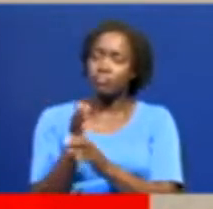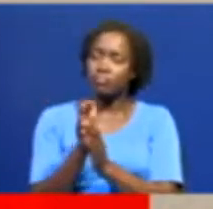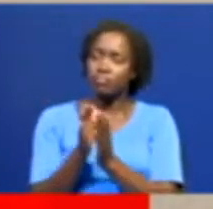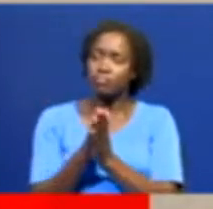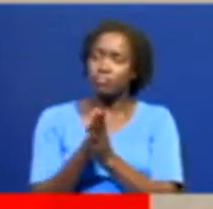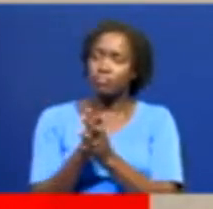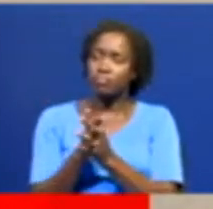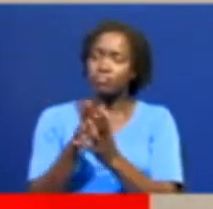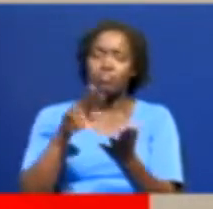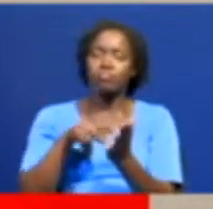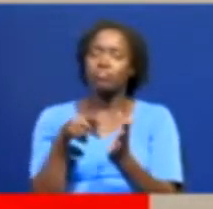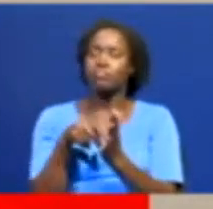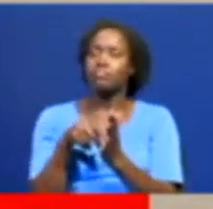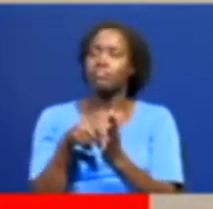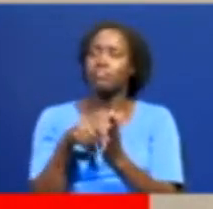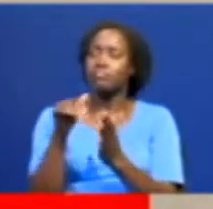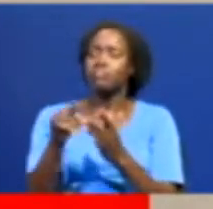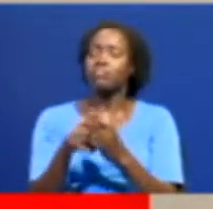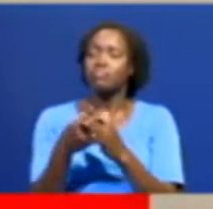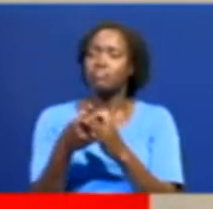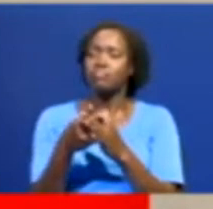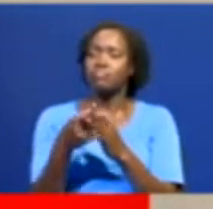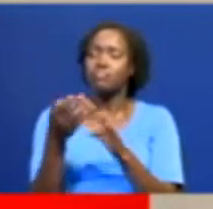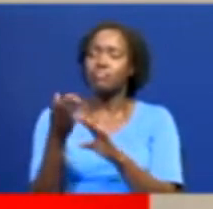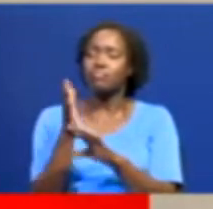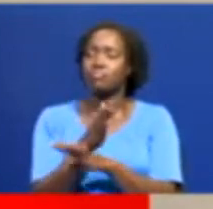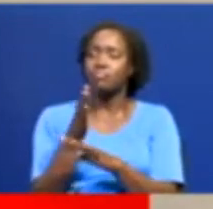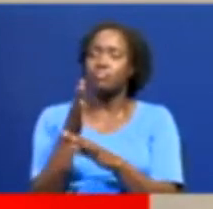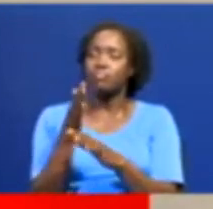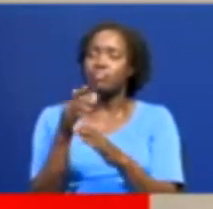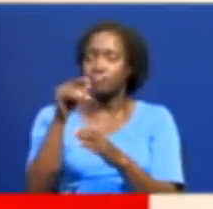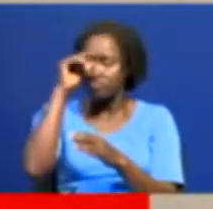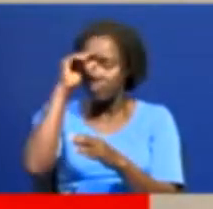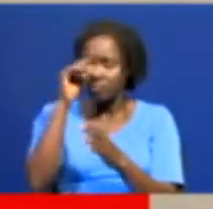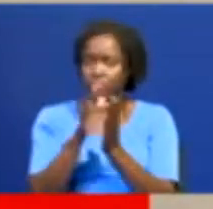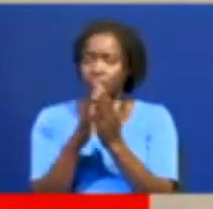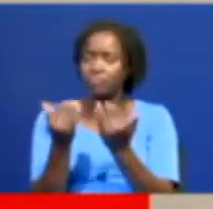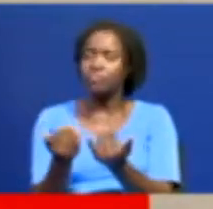there were projects that had been started in the previous government, and now